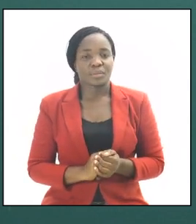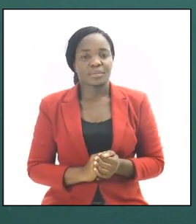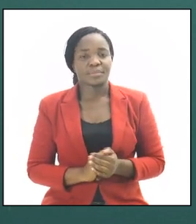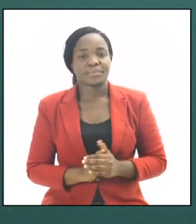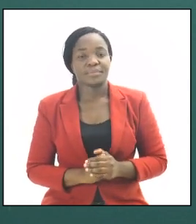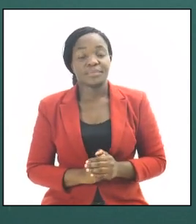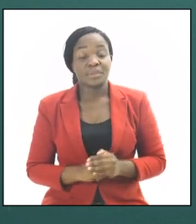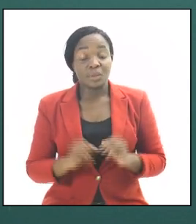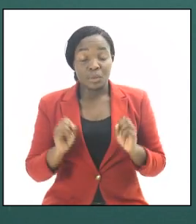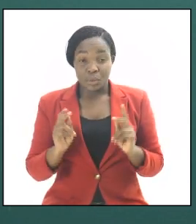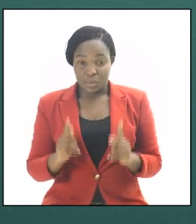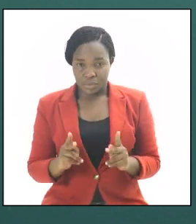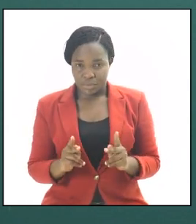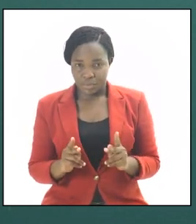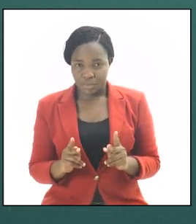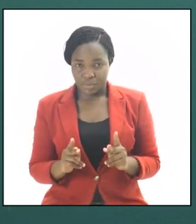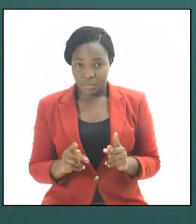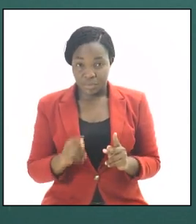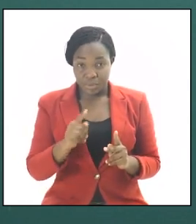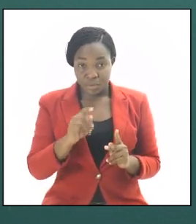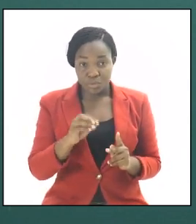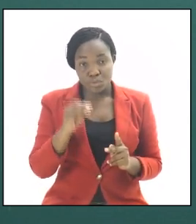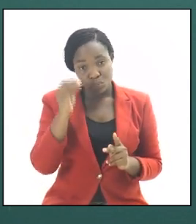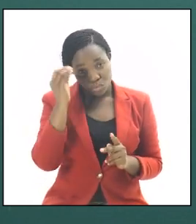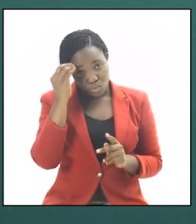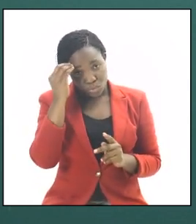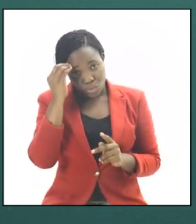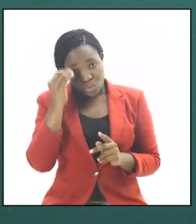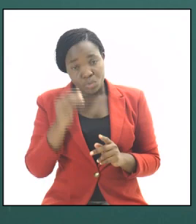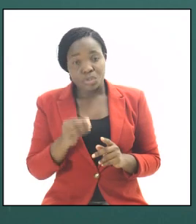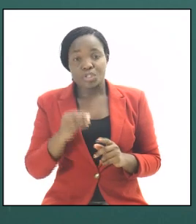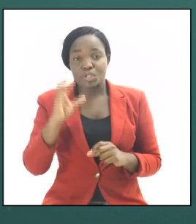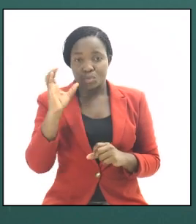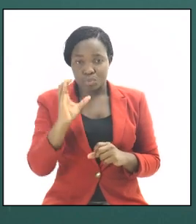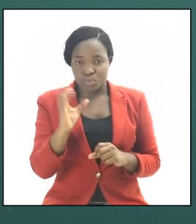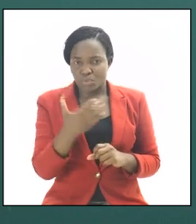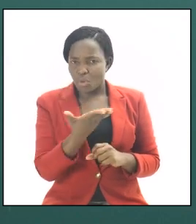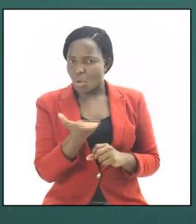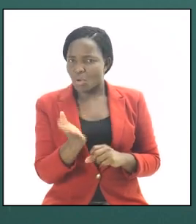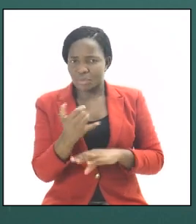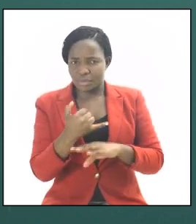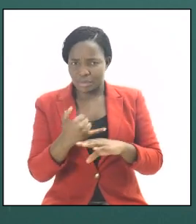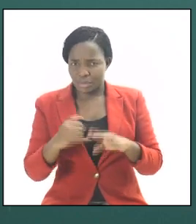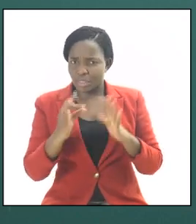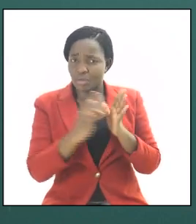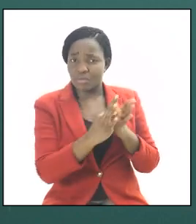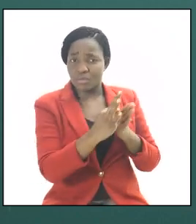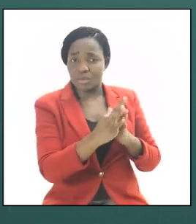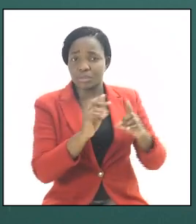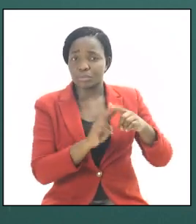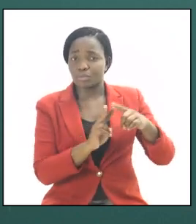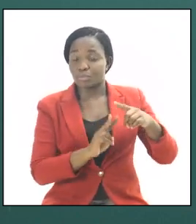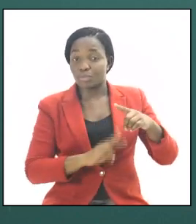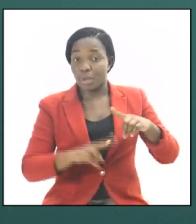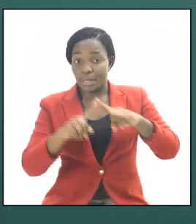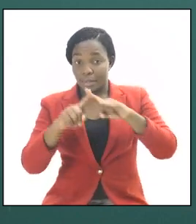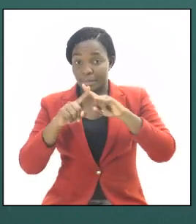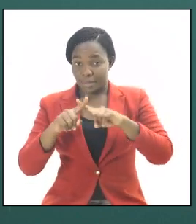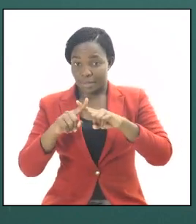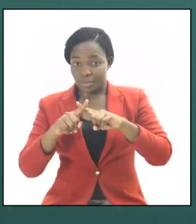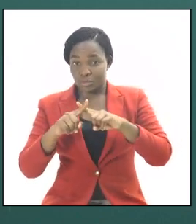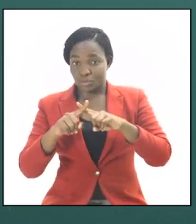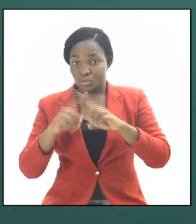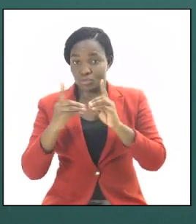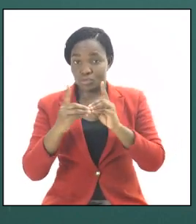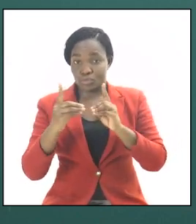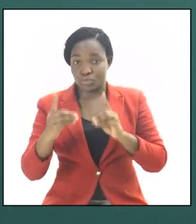to 1 decimal place. Wow, I really get this. Time flew. I agree.